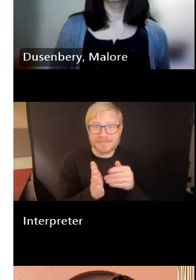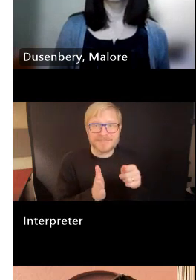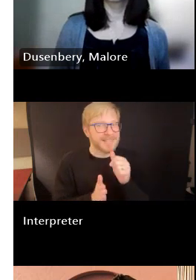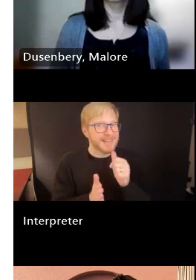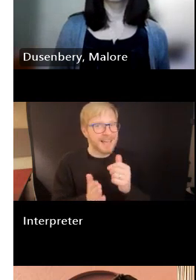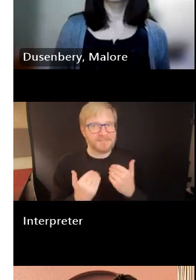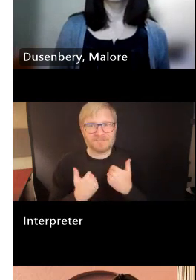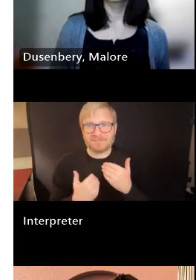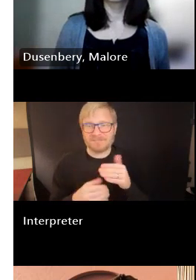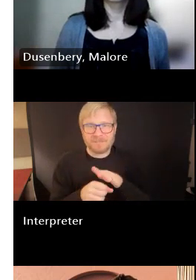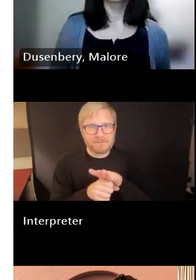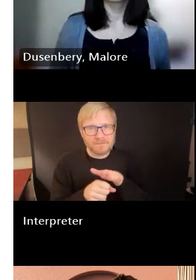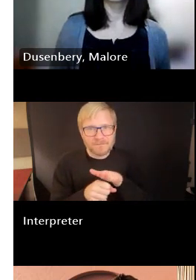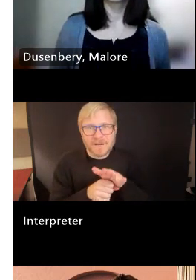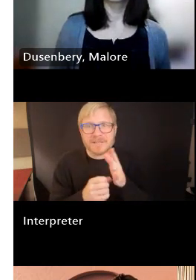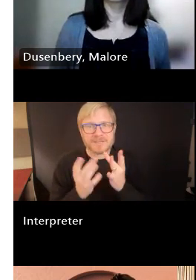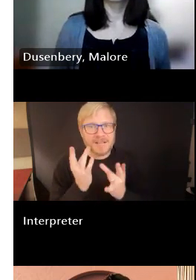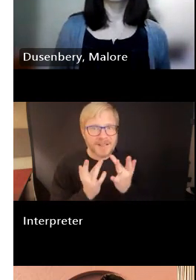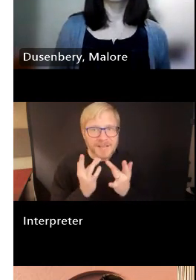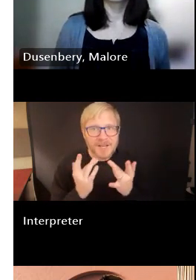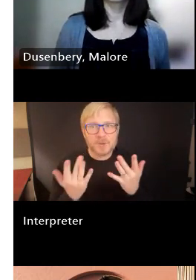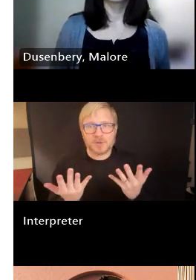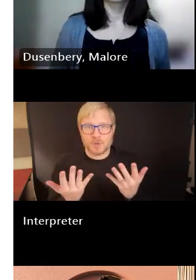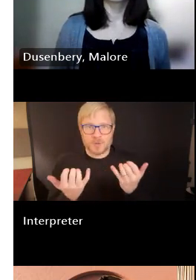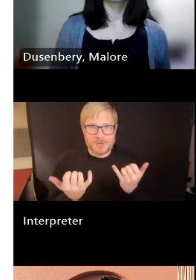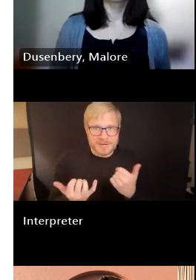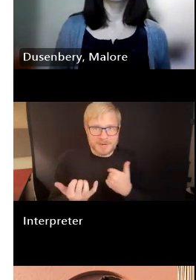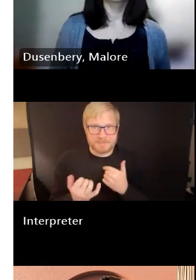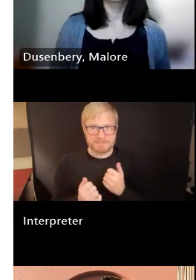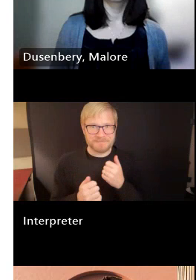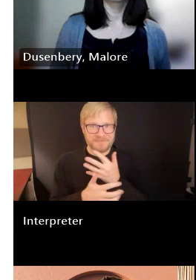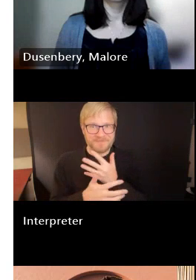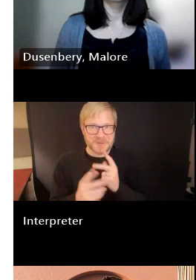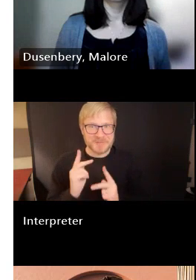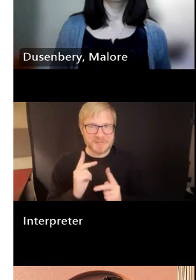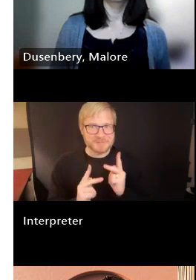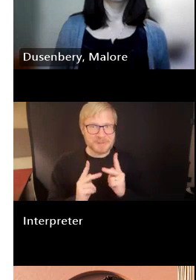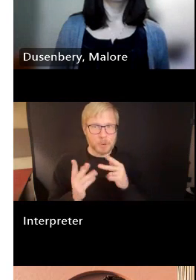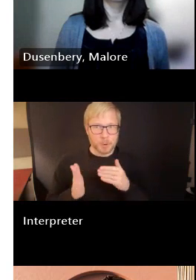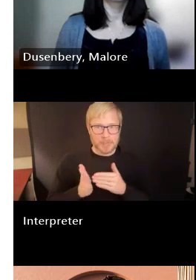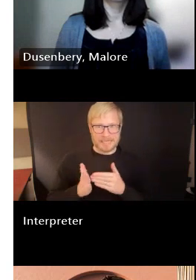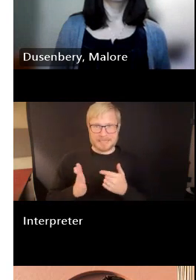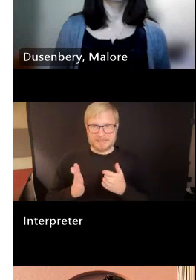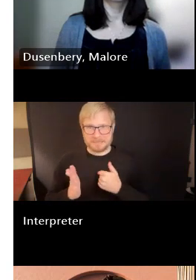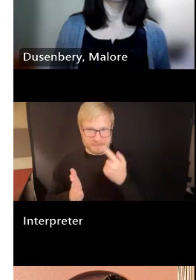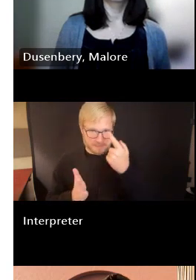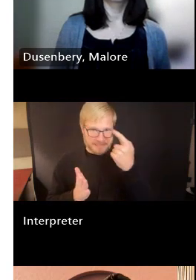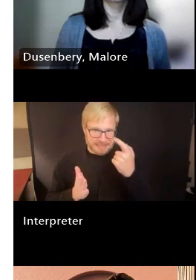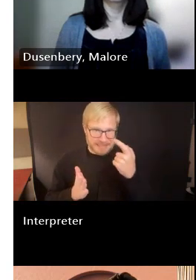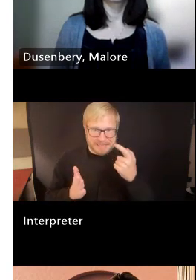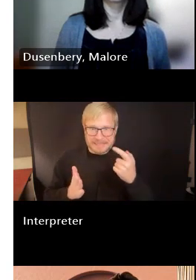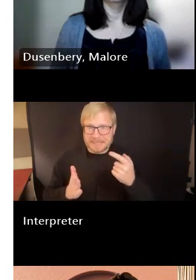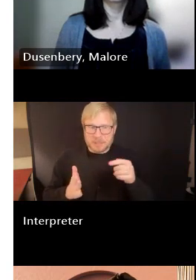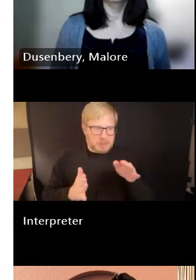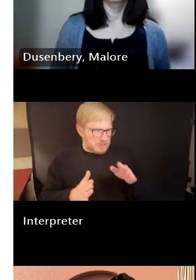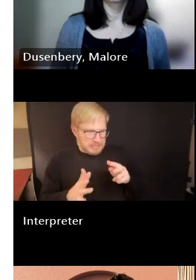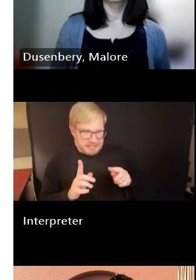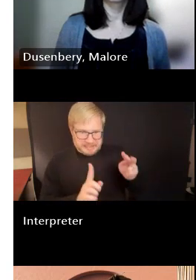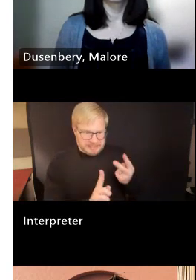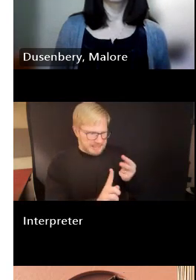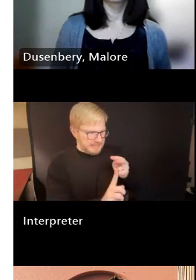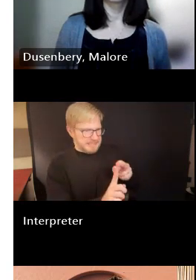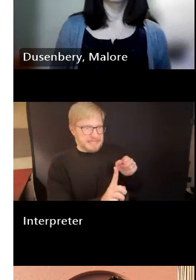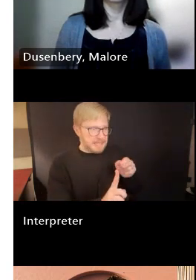the fear that those people are now against me because now they think, I trusted you before, but now I think you are kind of the